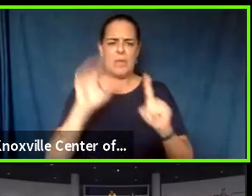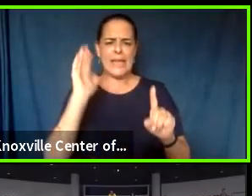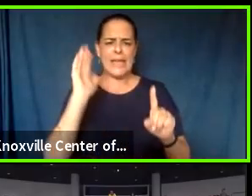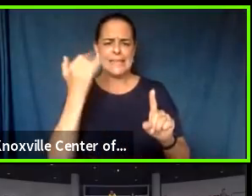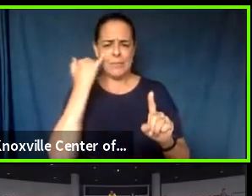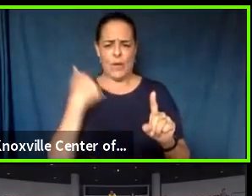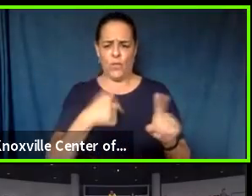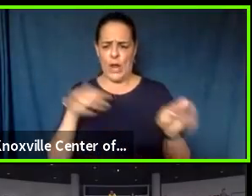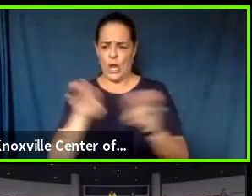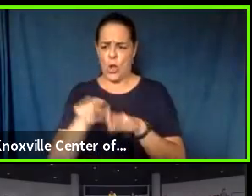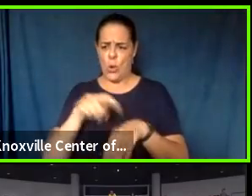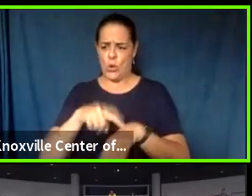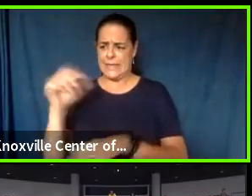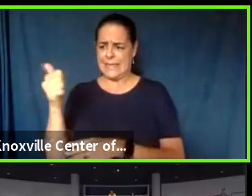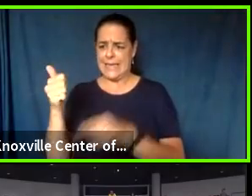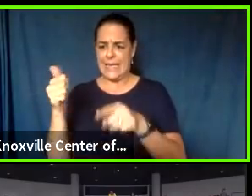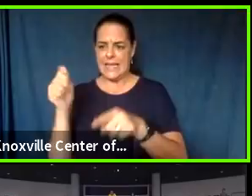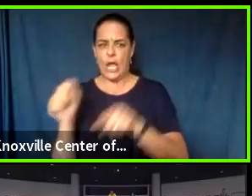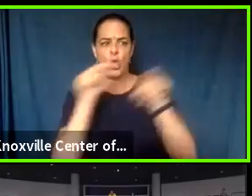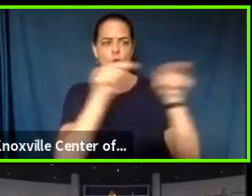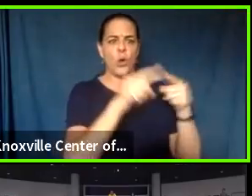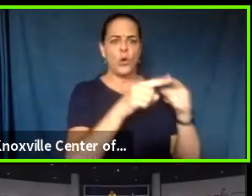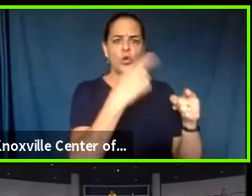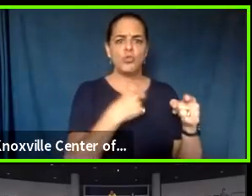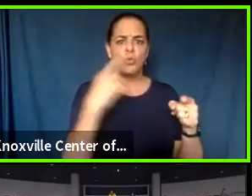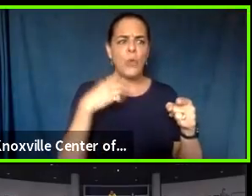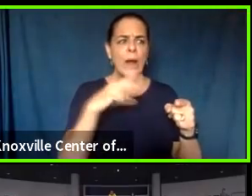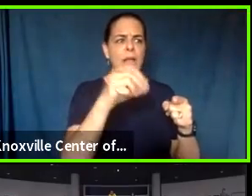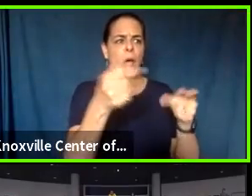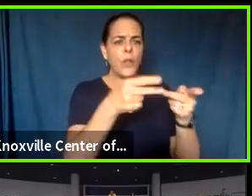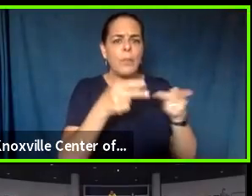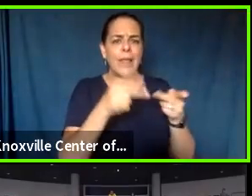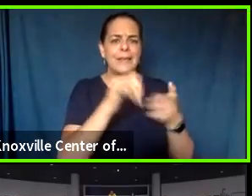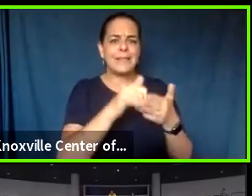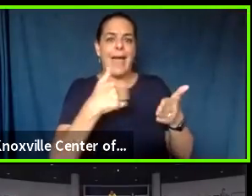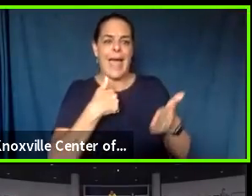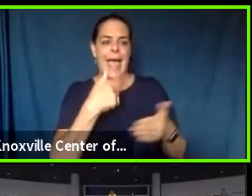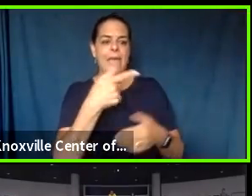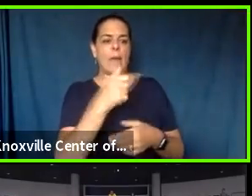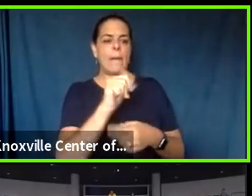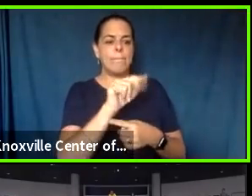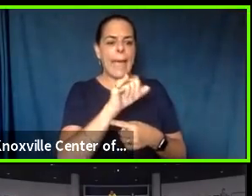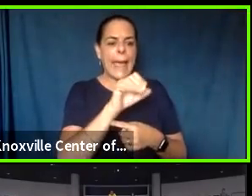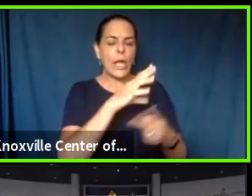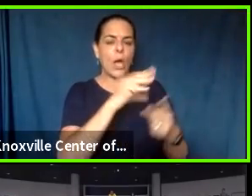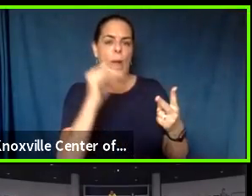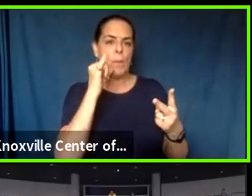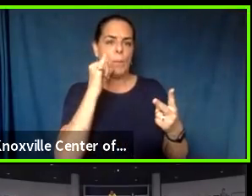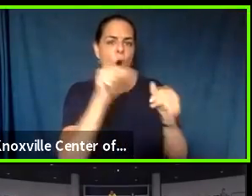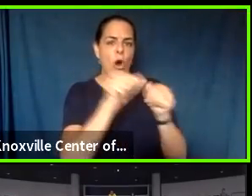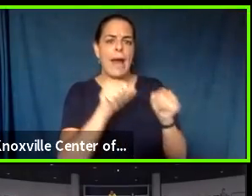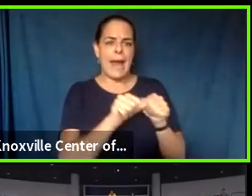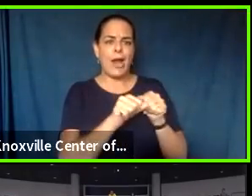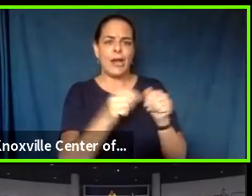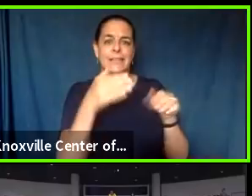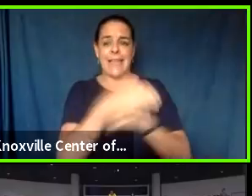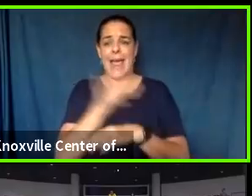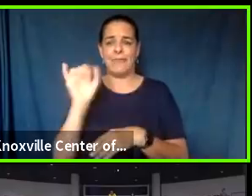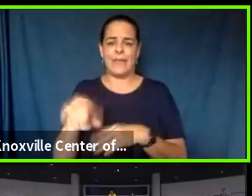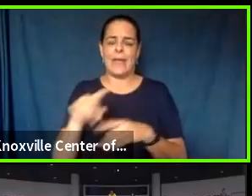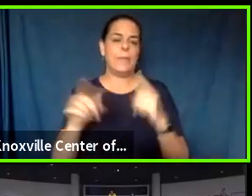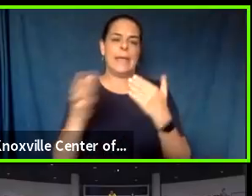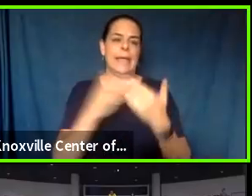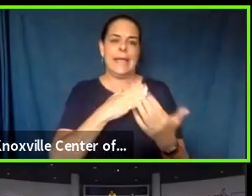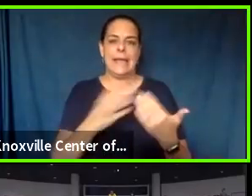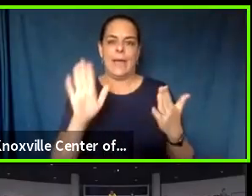10, they can go to restaurants and places that have bar areas and patios afterwards. Anyway,